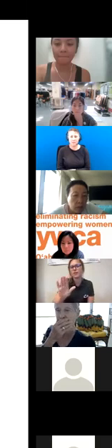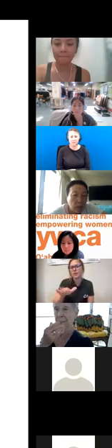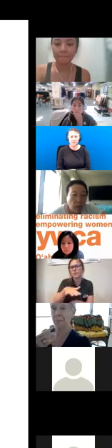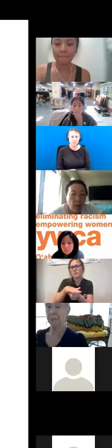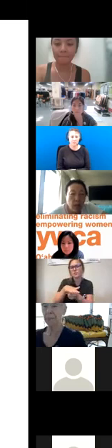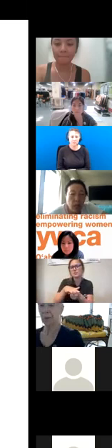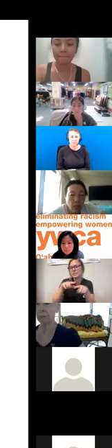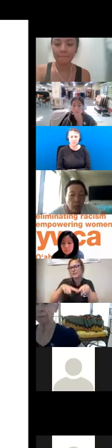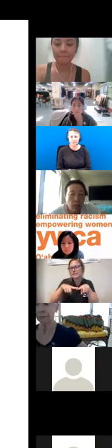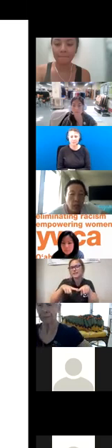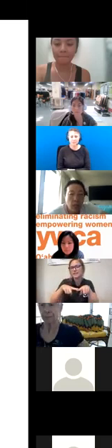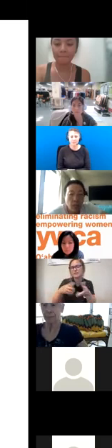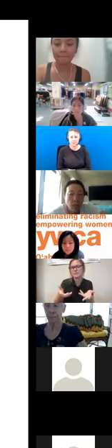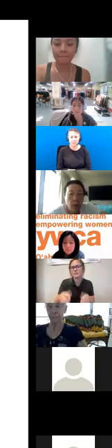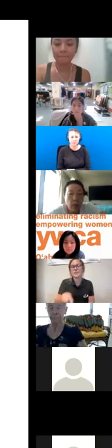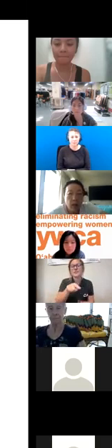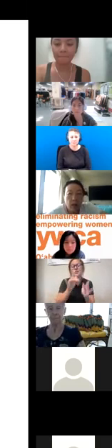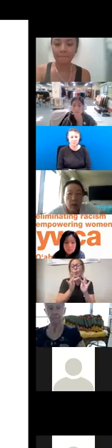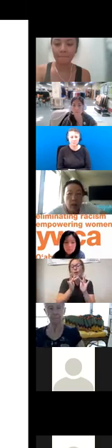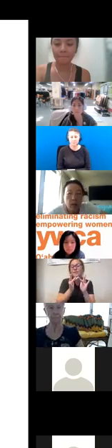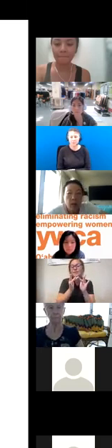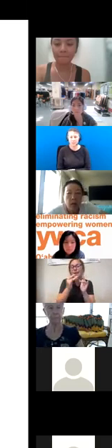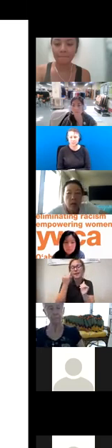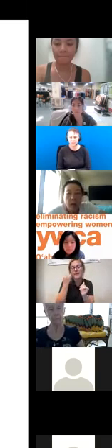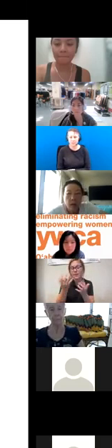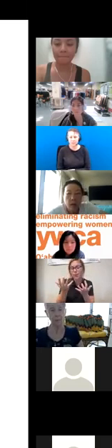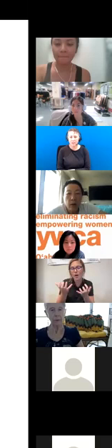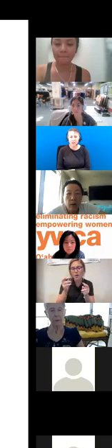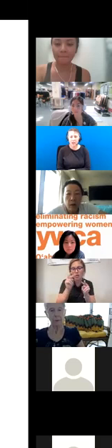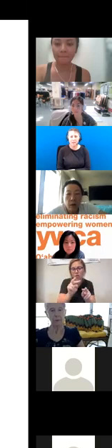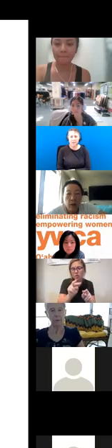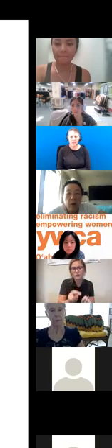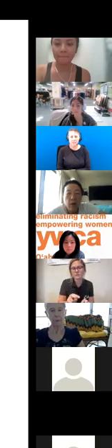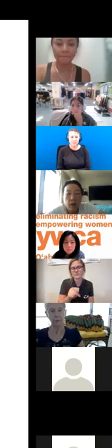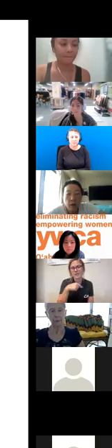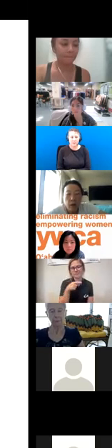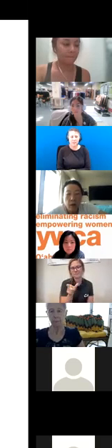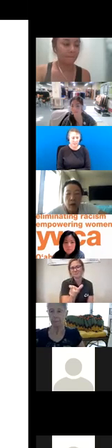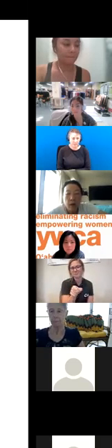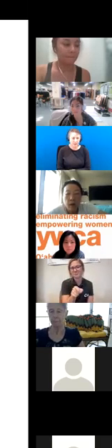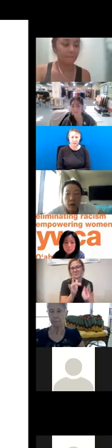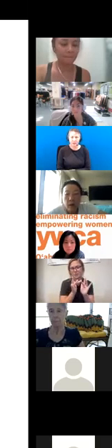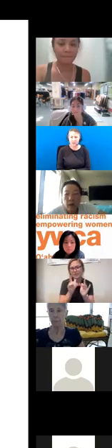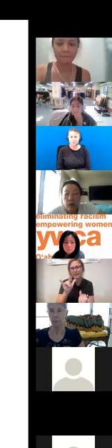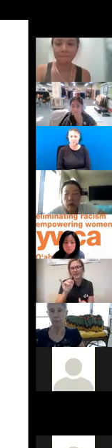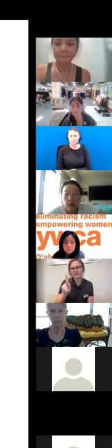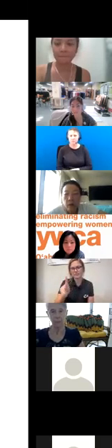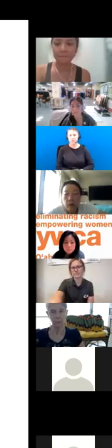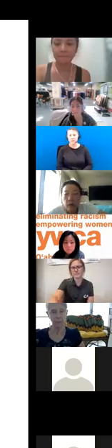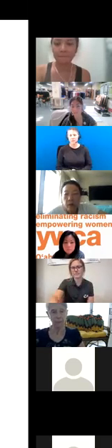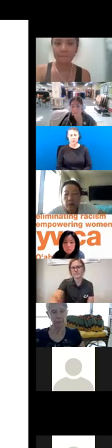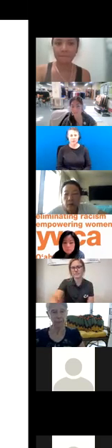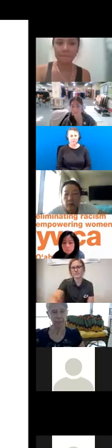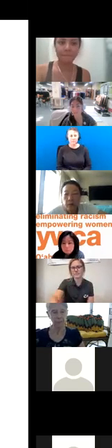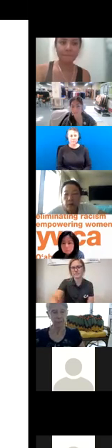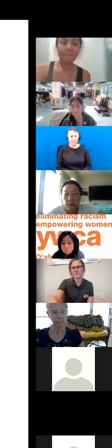it just depends on which might be best for your location. And then I do have a website there. You